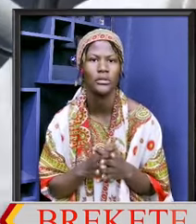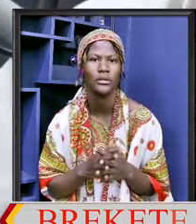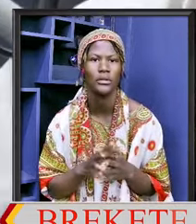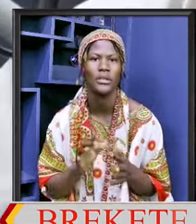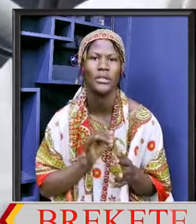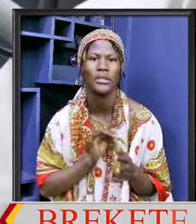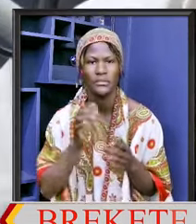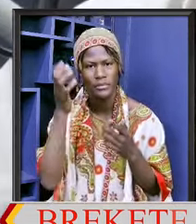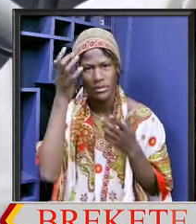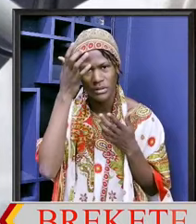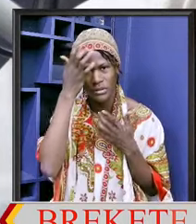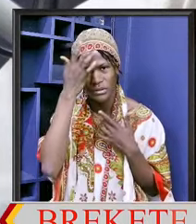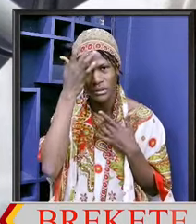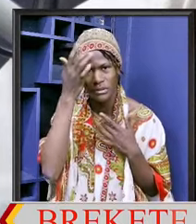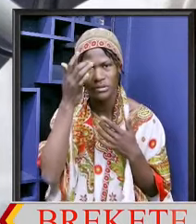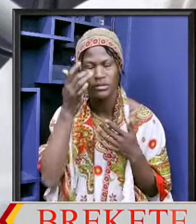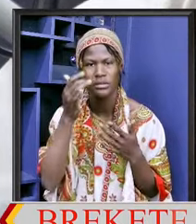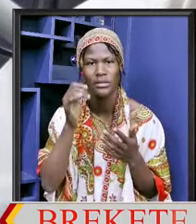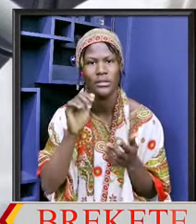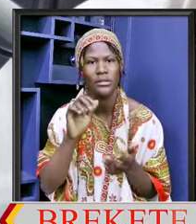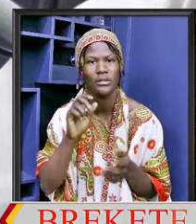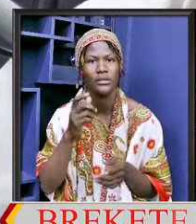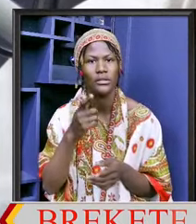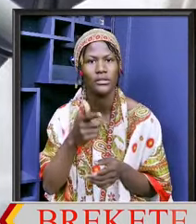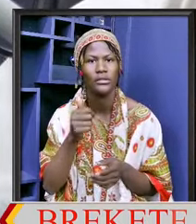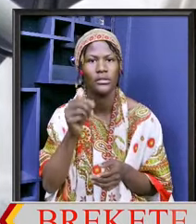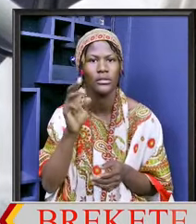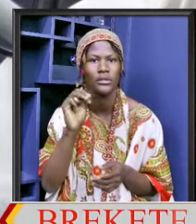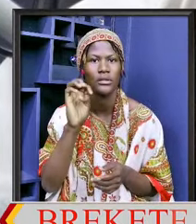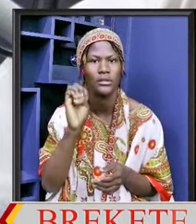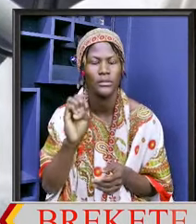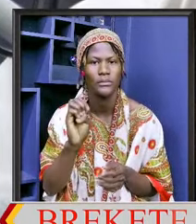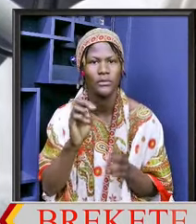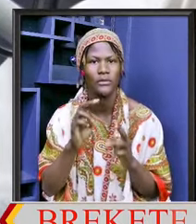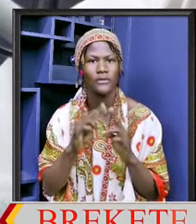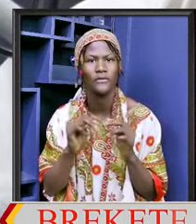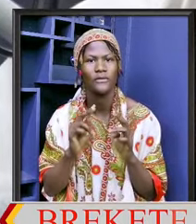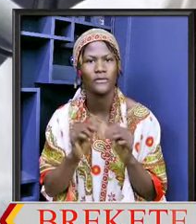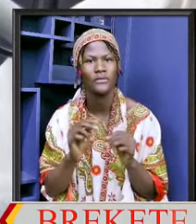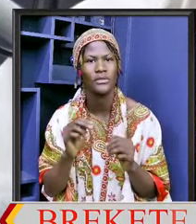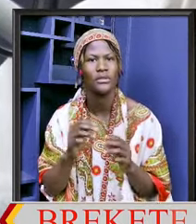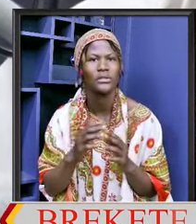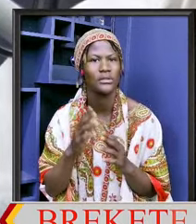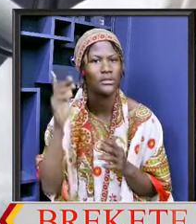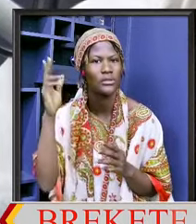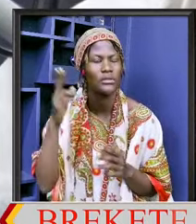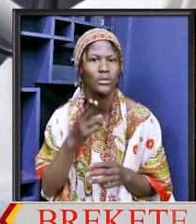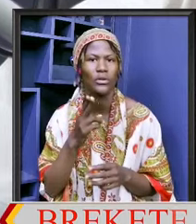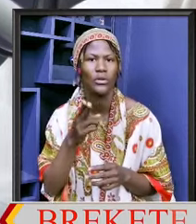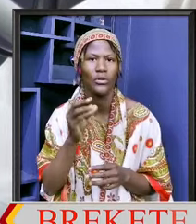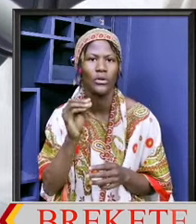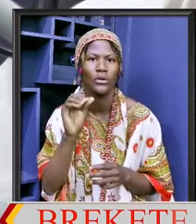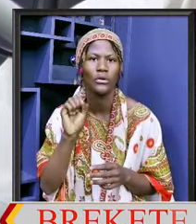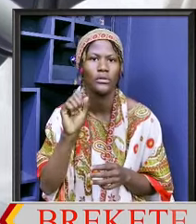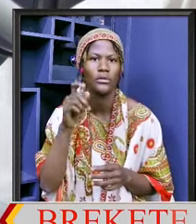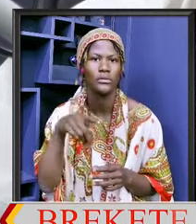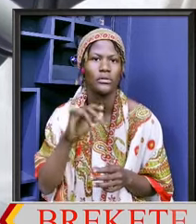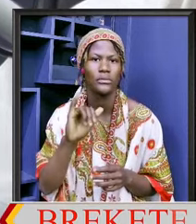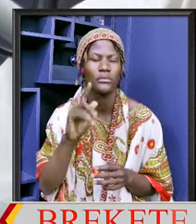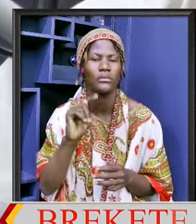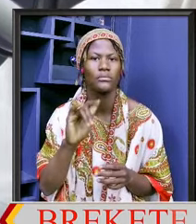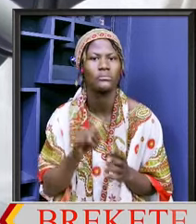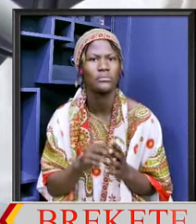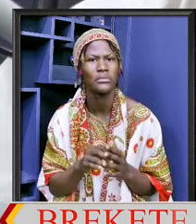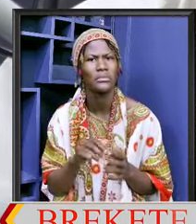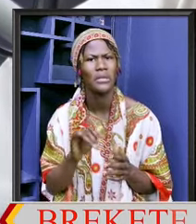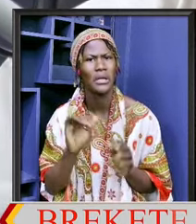where, sir. They're for this game village hospital. My belly can swell up. I know if you go toilet. I know if you eat.